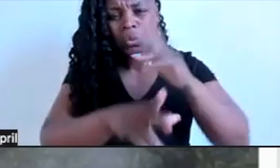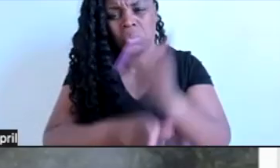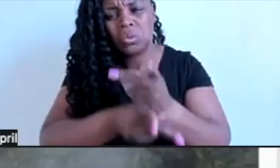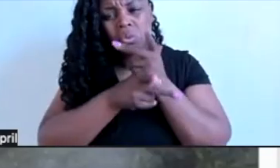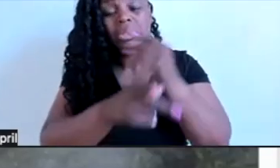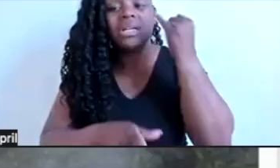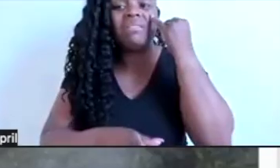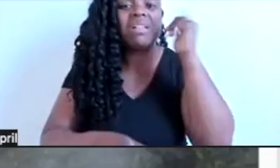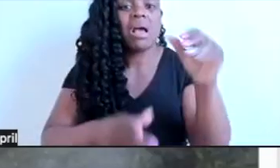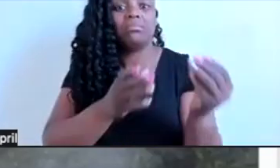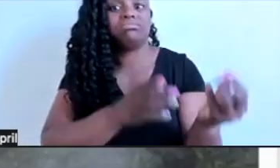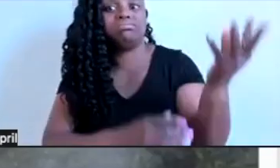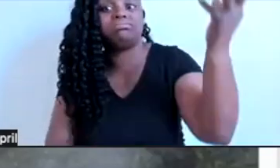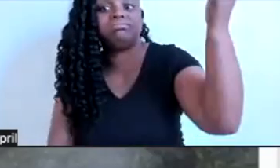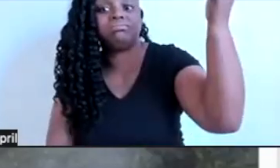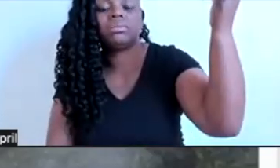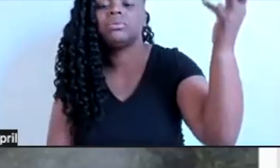than the length of a football field.